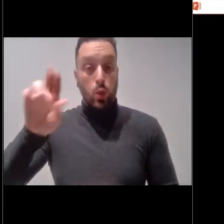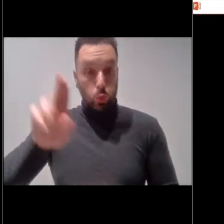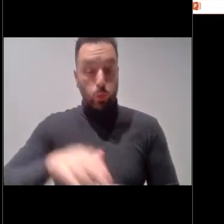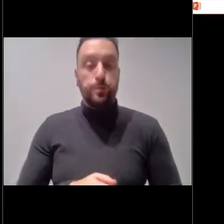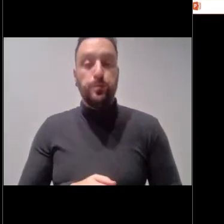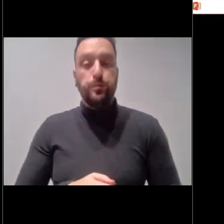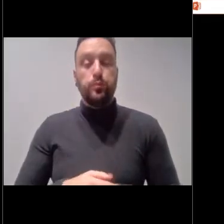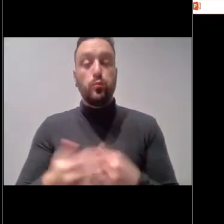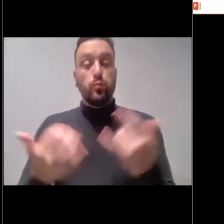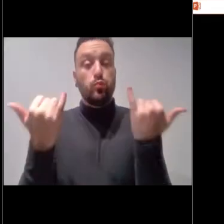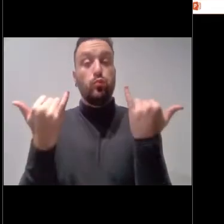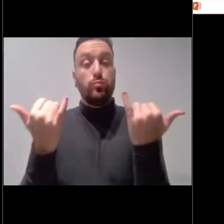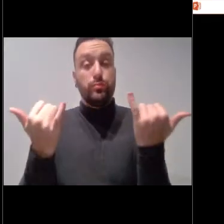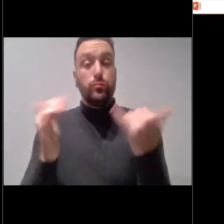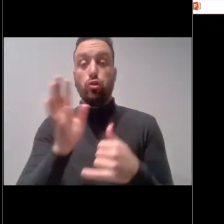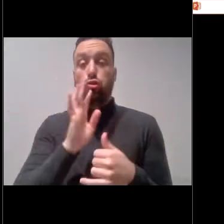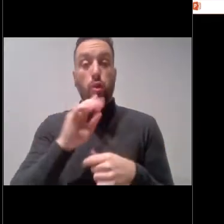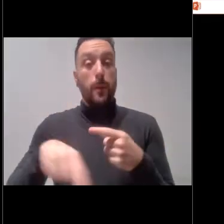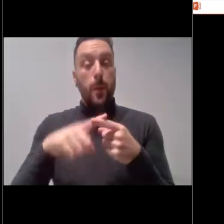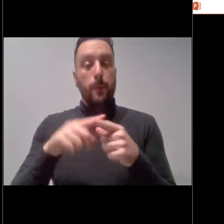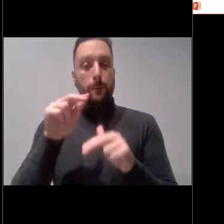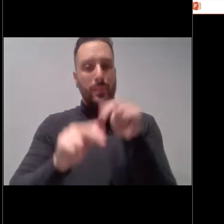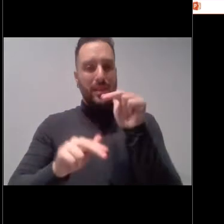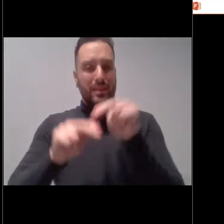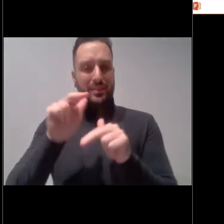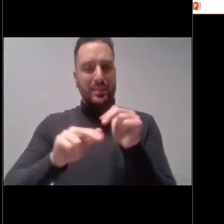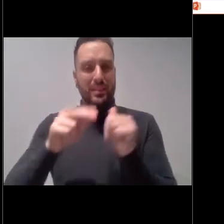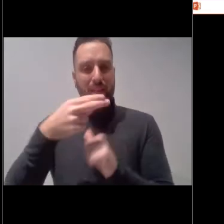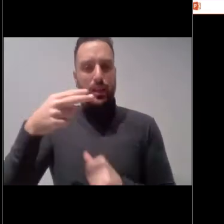Today we're going to talk about building the HHS brand.